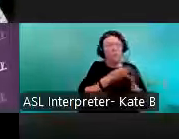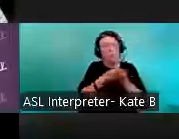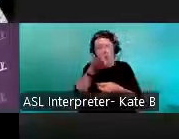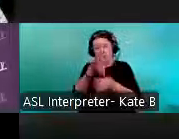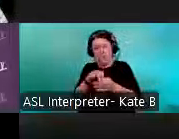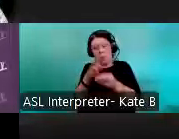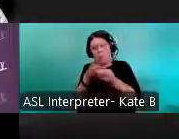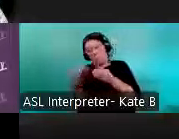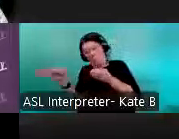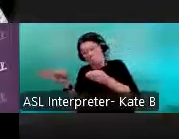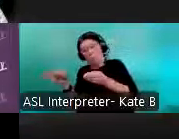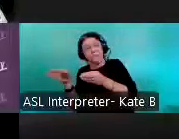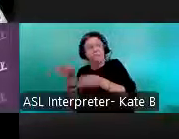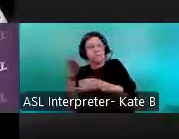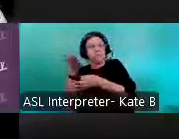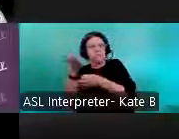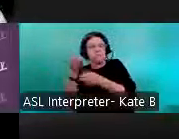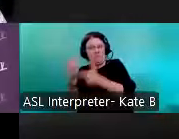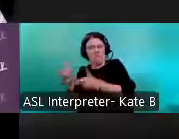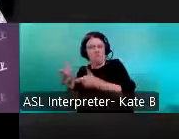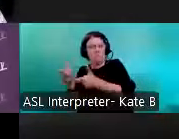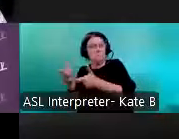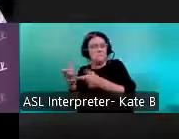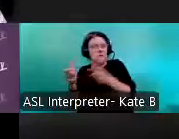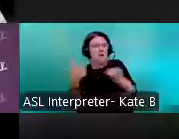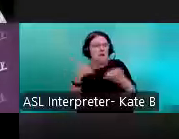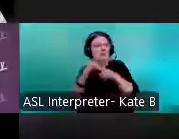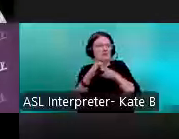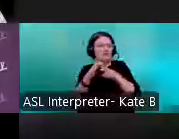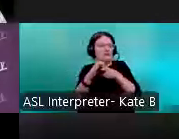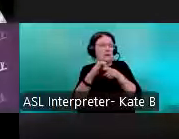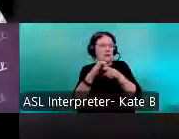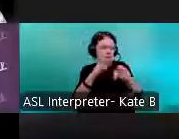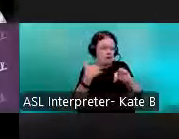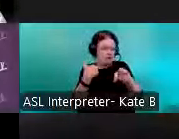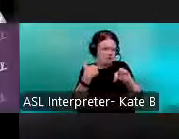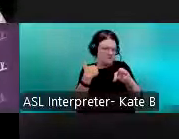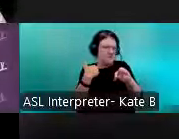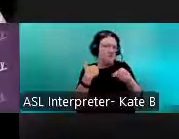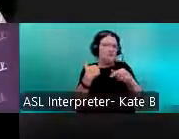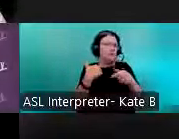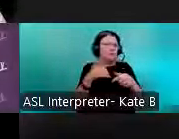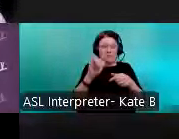democracy. And so it really is important to have observers available not only on election day, but during these other